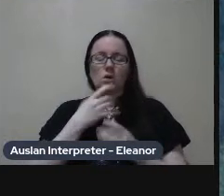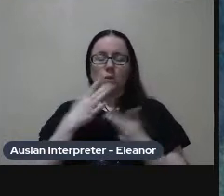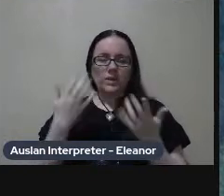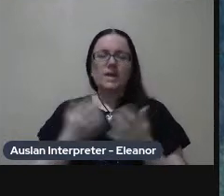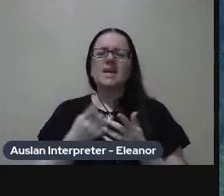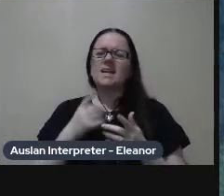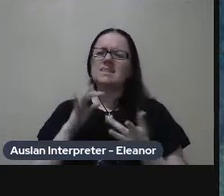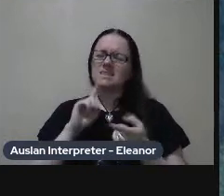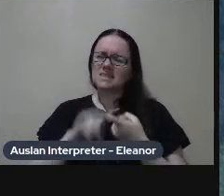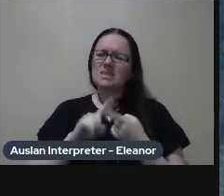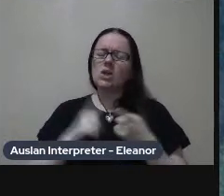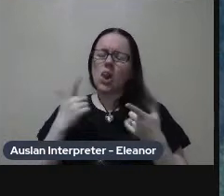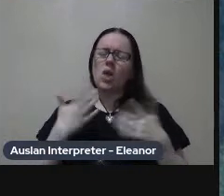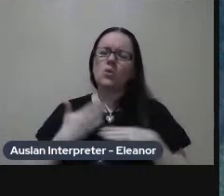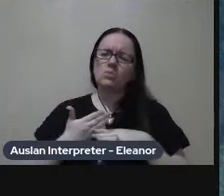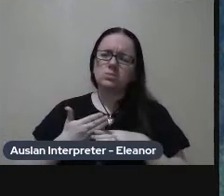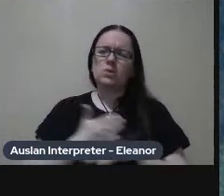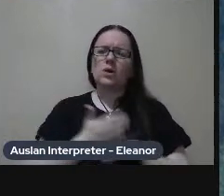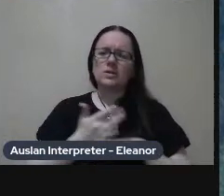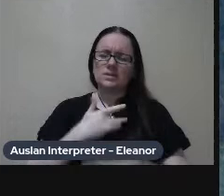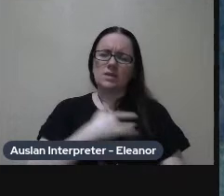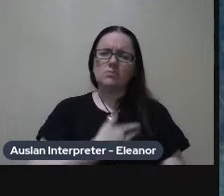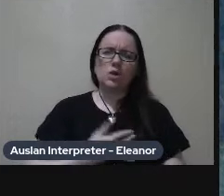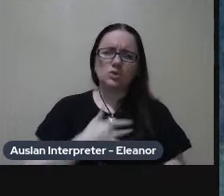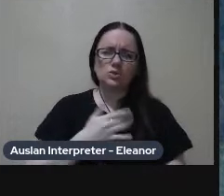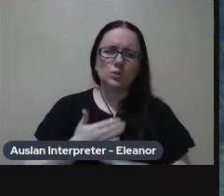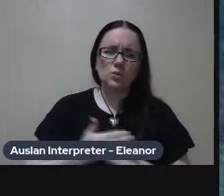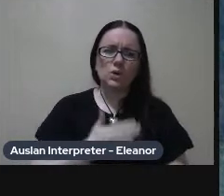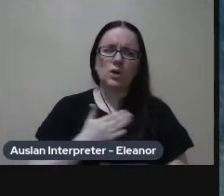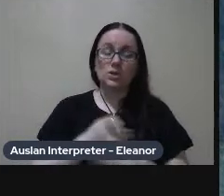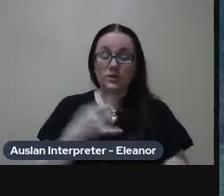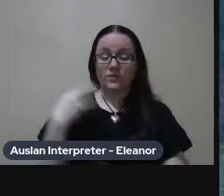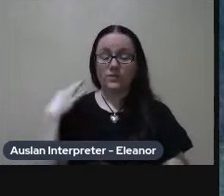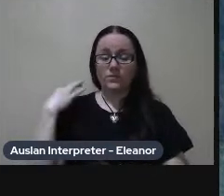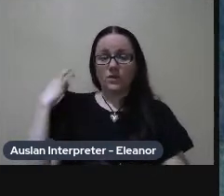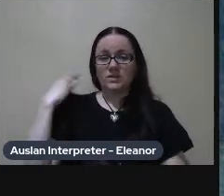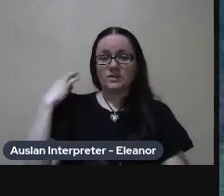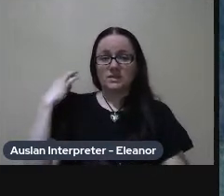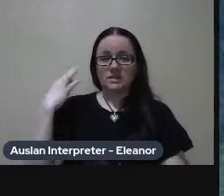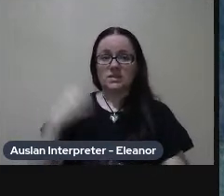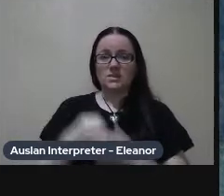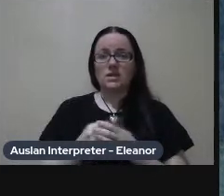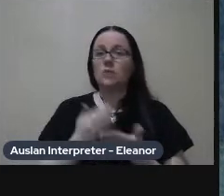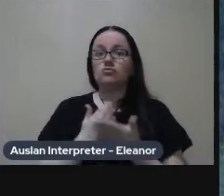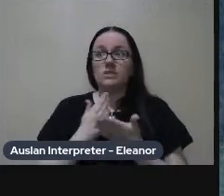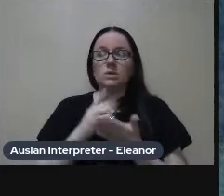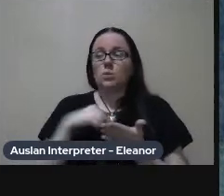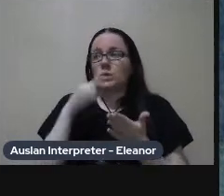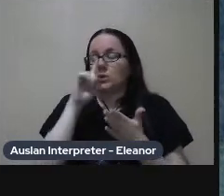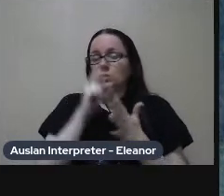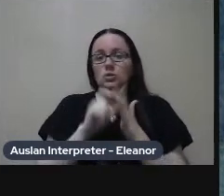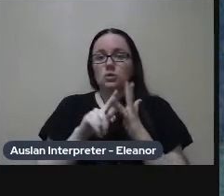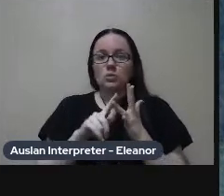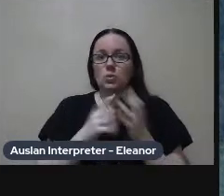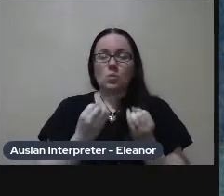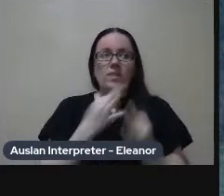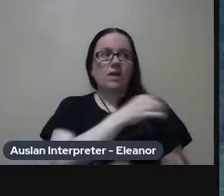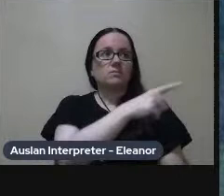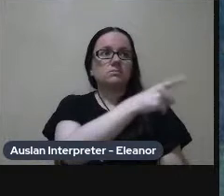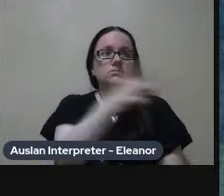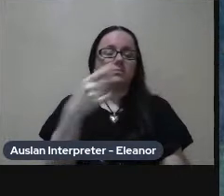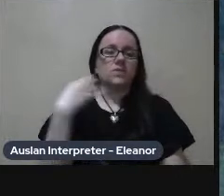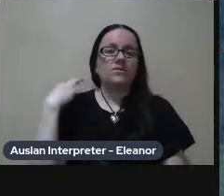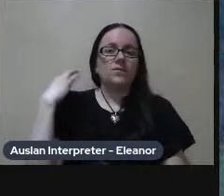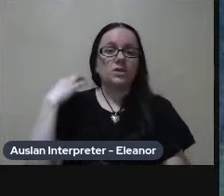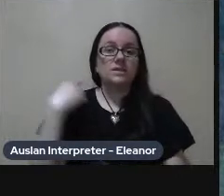still investing a whole lot of effort, often on a volunteer basis, and we really couldn't do it without you. If anyone else